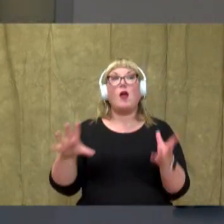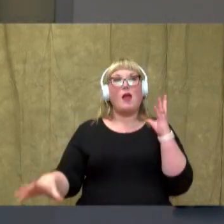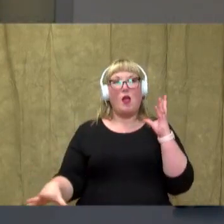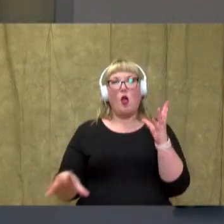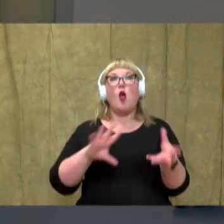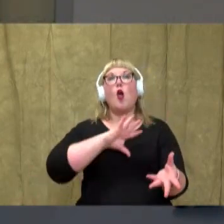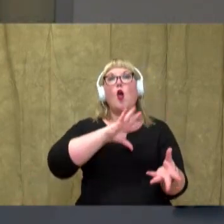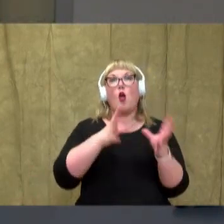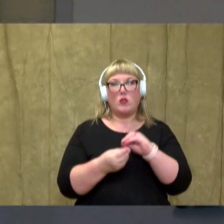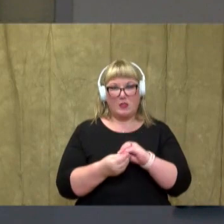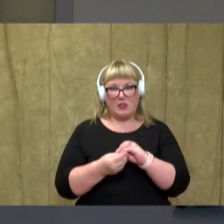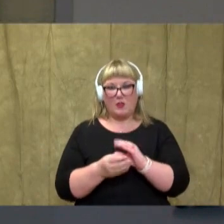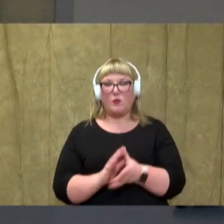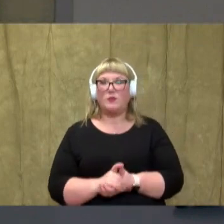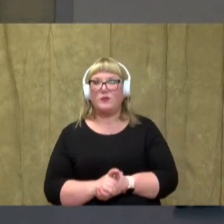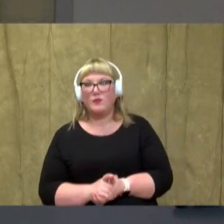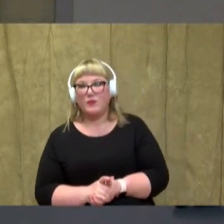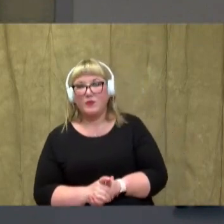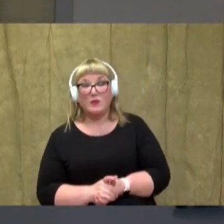17 plus 30.